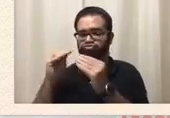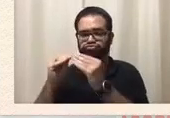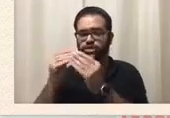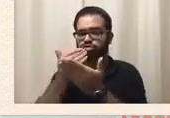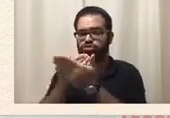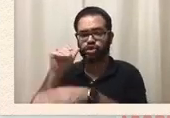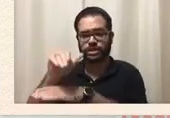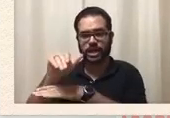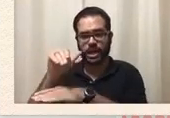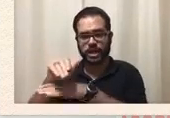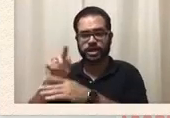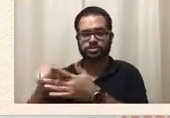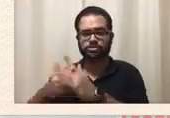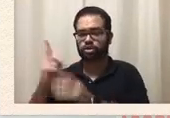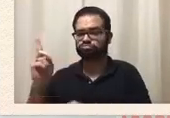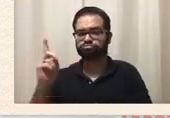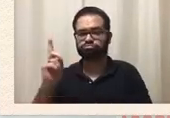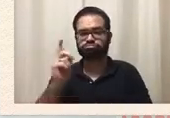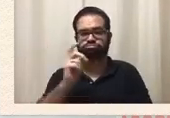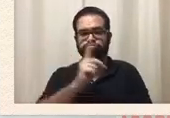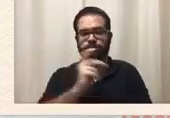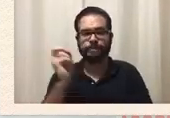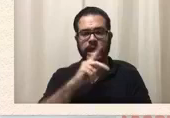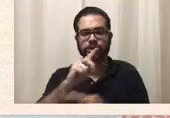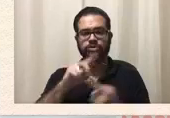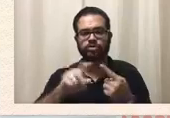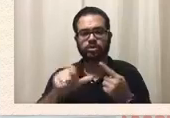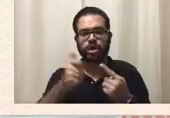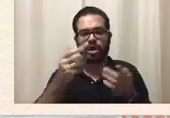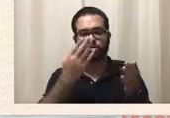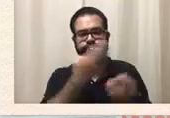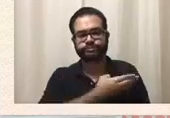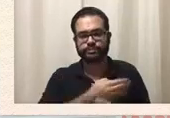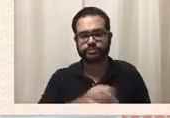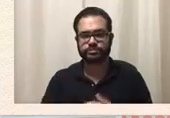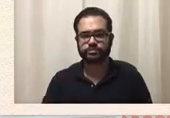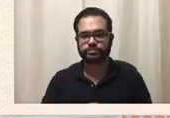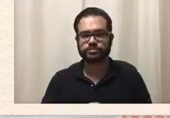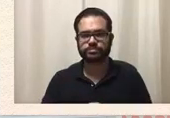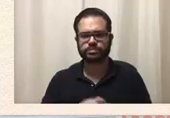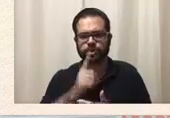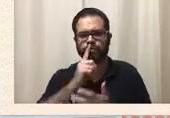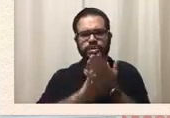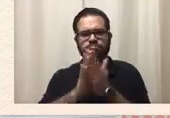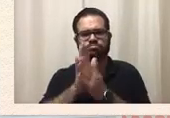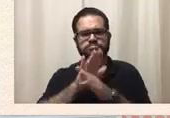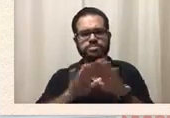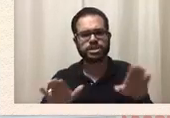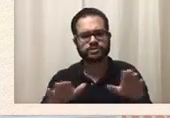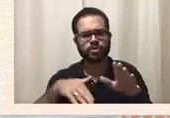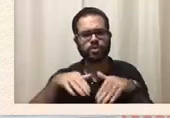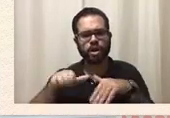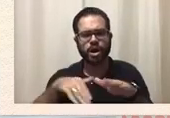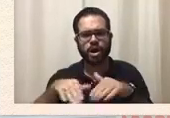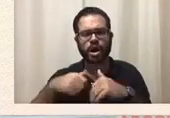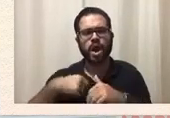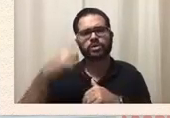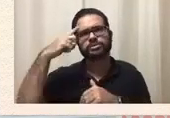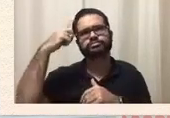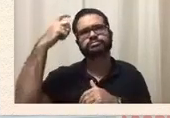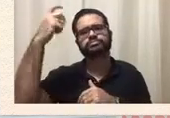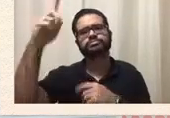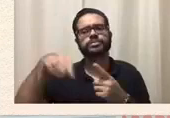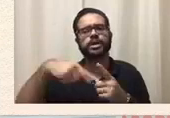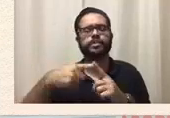other side of campus. It was a peaceful walk. I kept daydreaming about a wonderful evening and